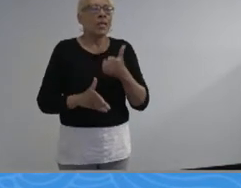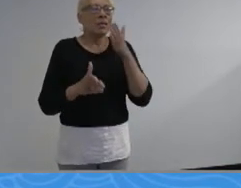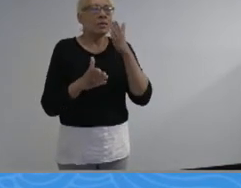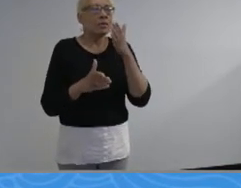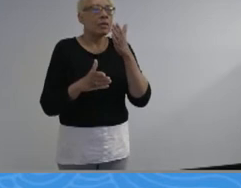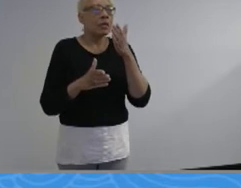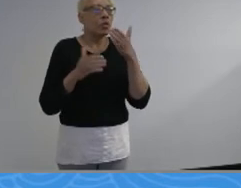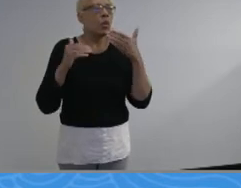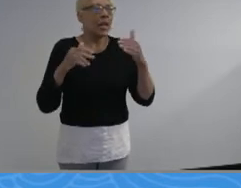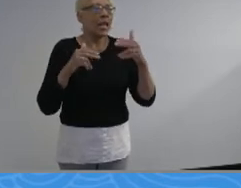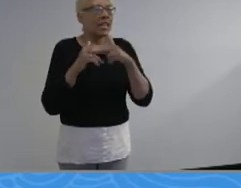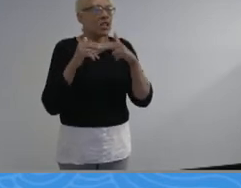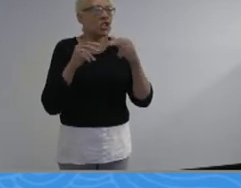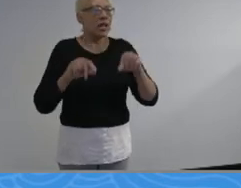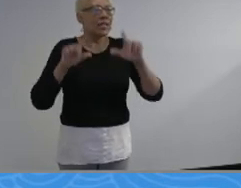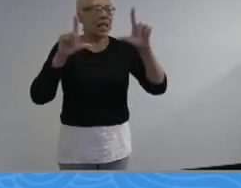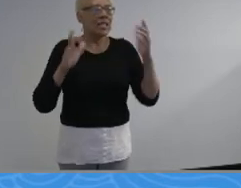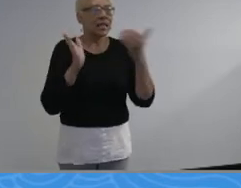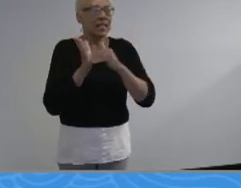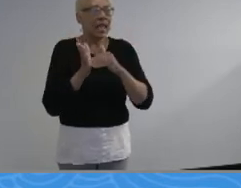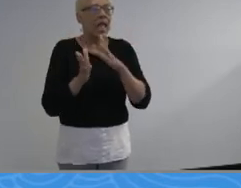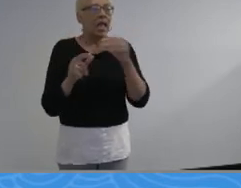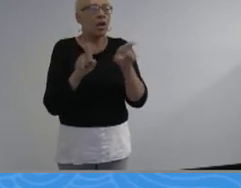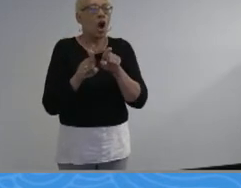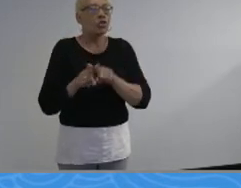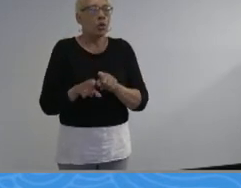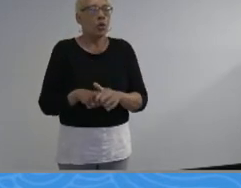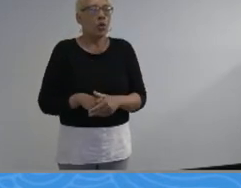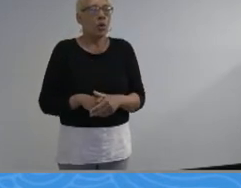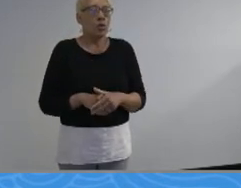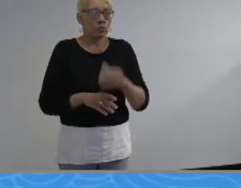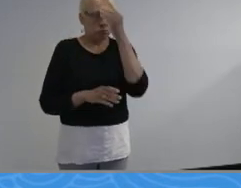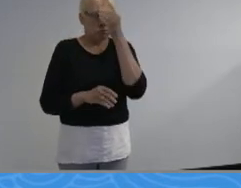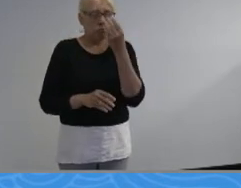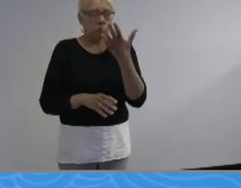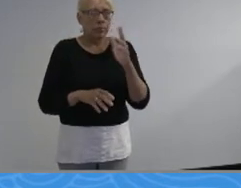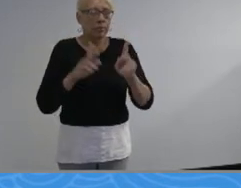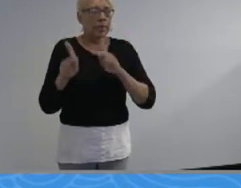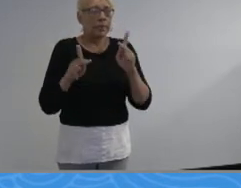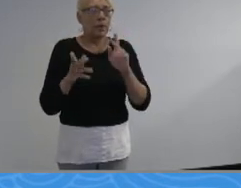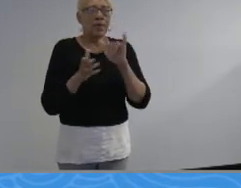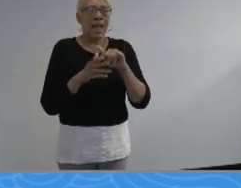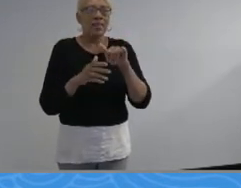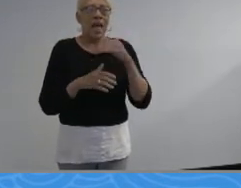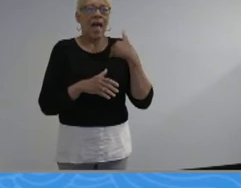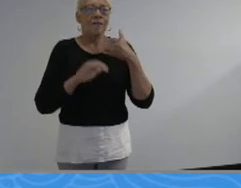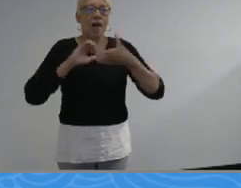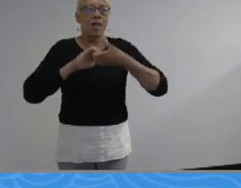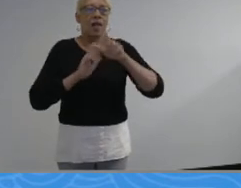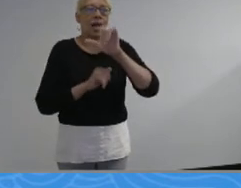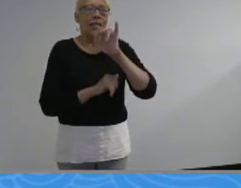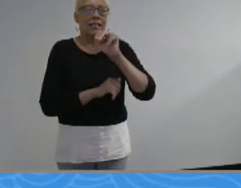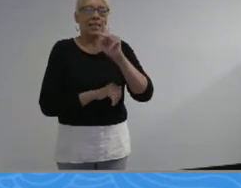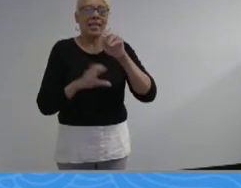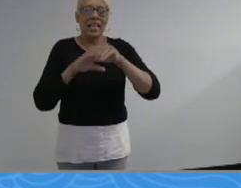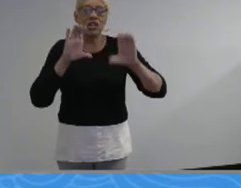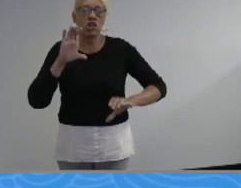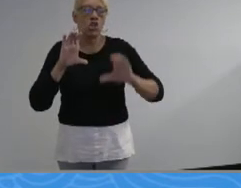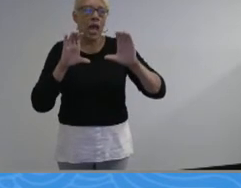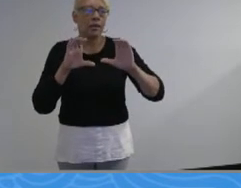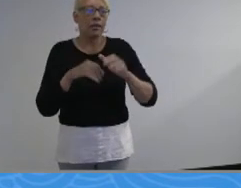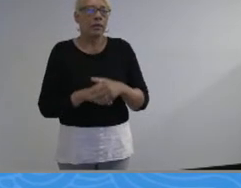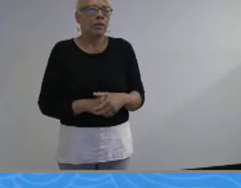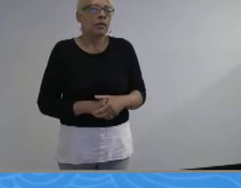again? And just wanted to also alert folks that there's a link in the chat for Padlet, which